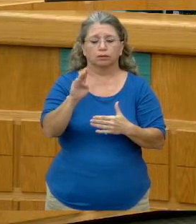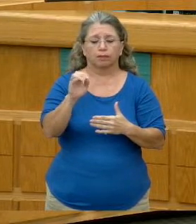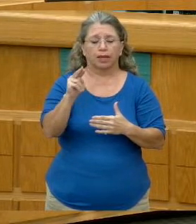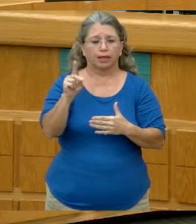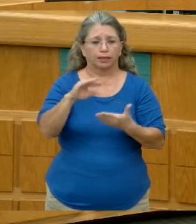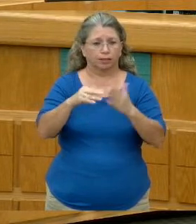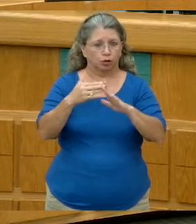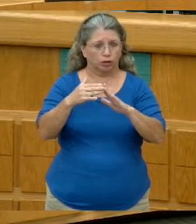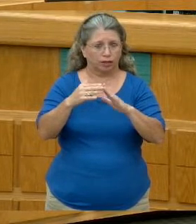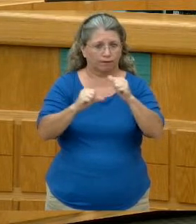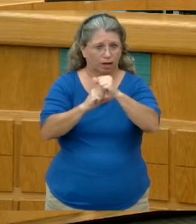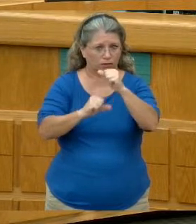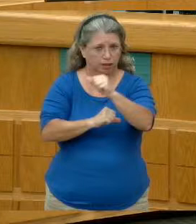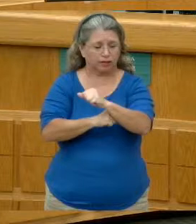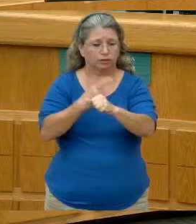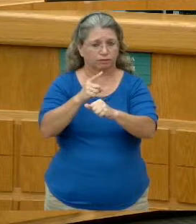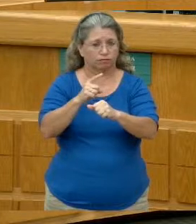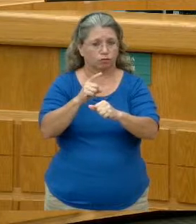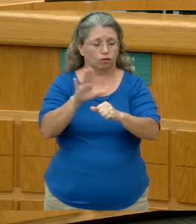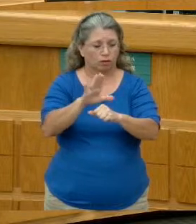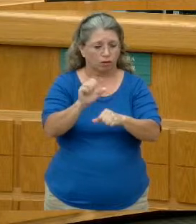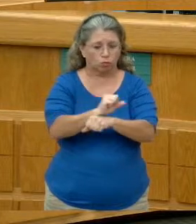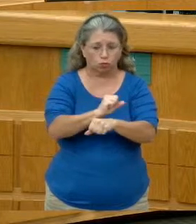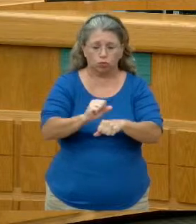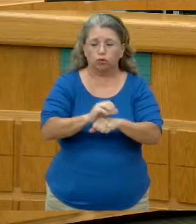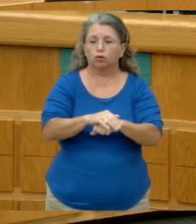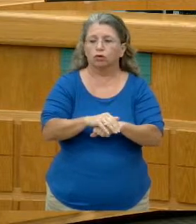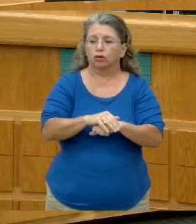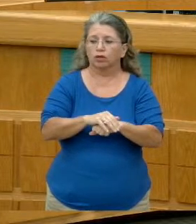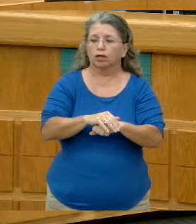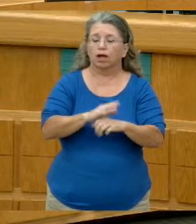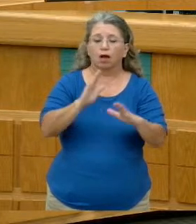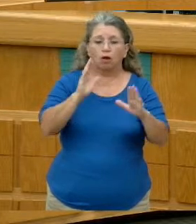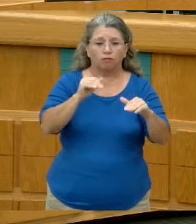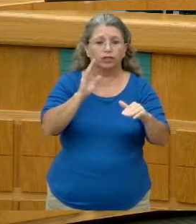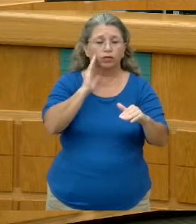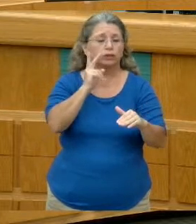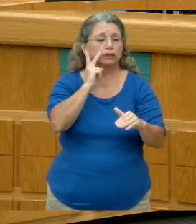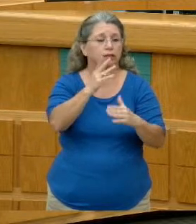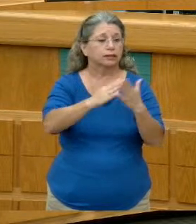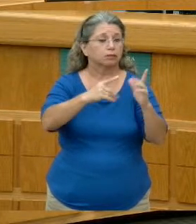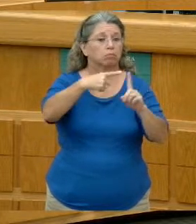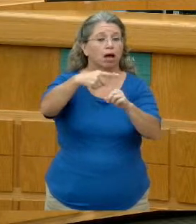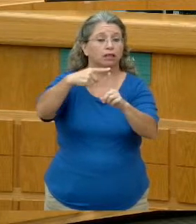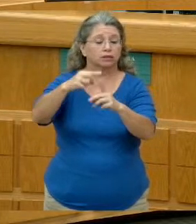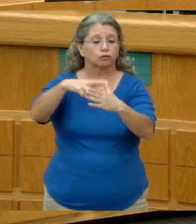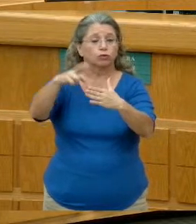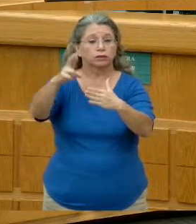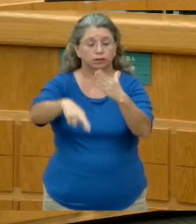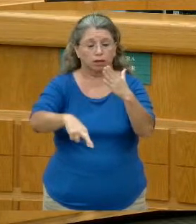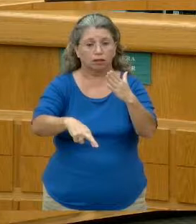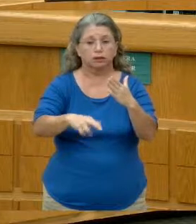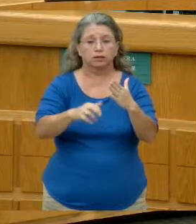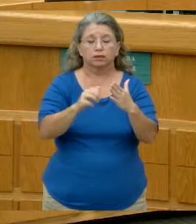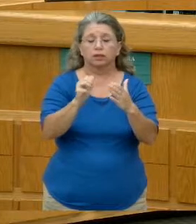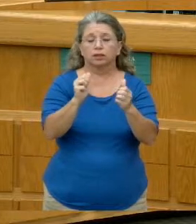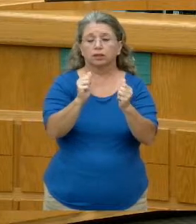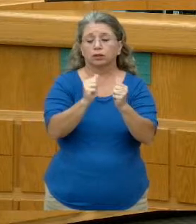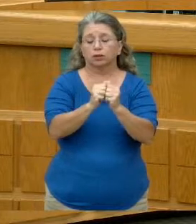doing this. And we'll see, hopefully it will show some positive results in terms of the